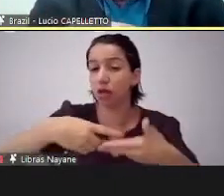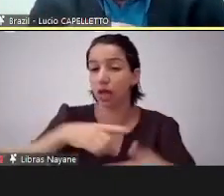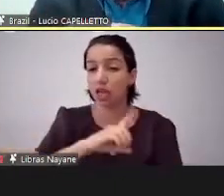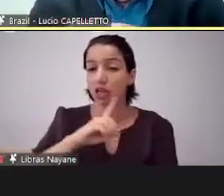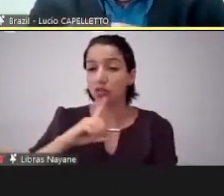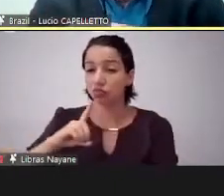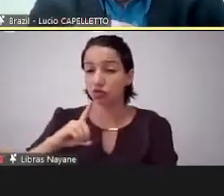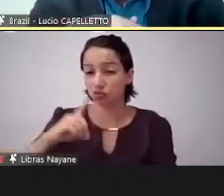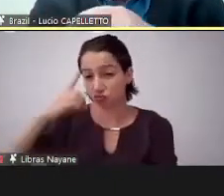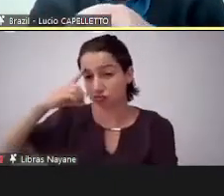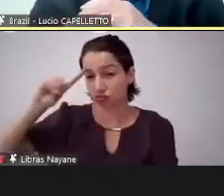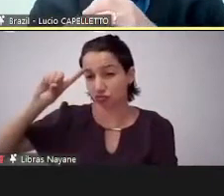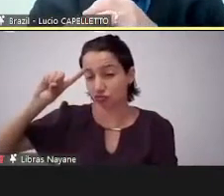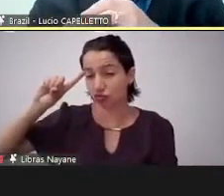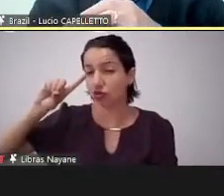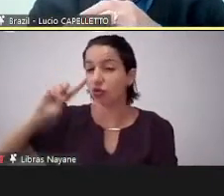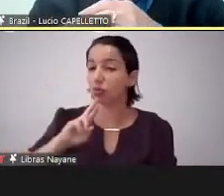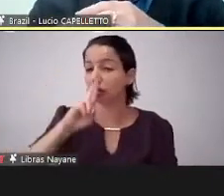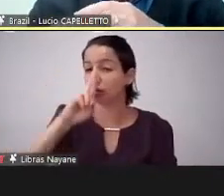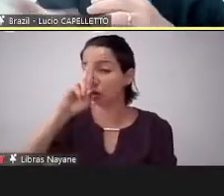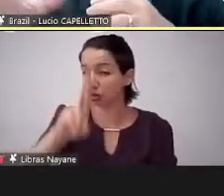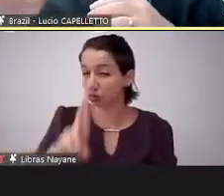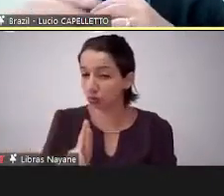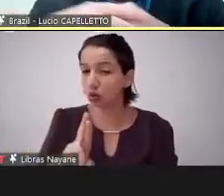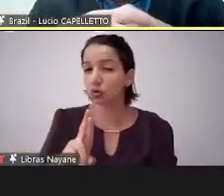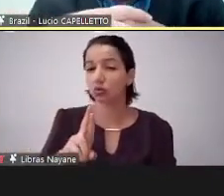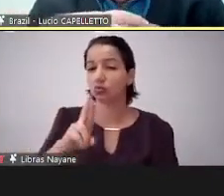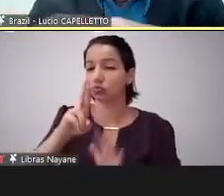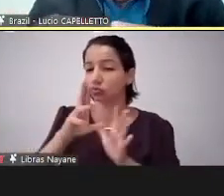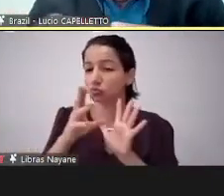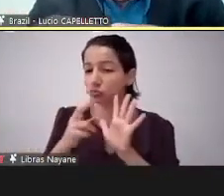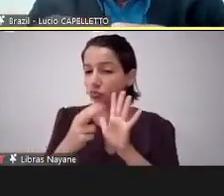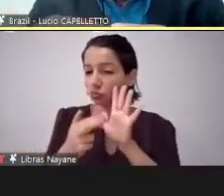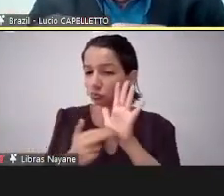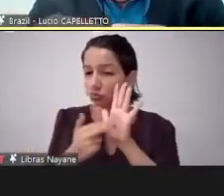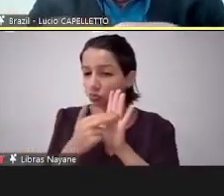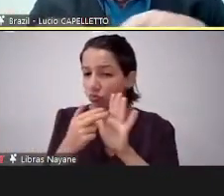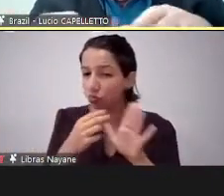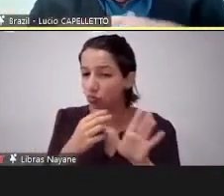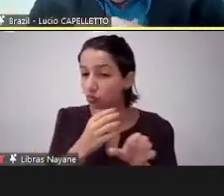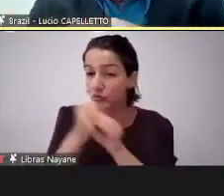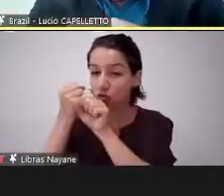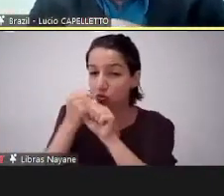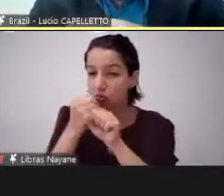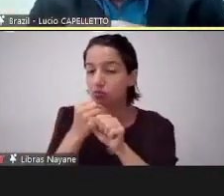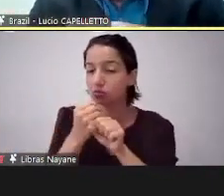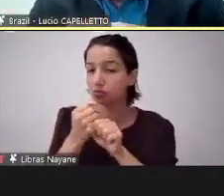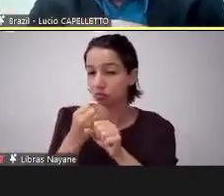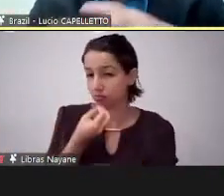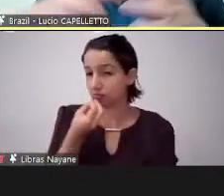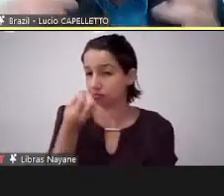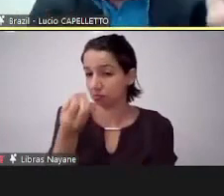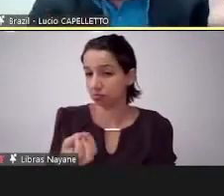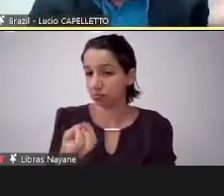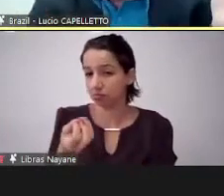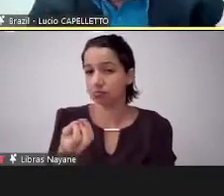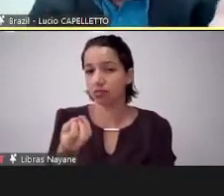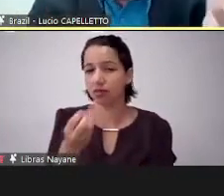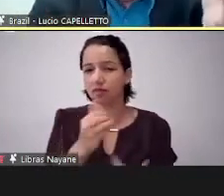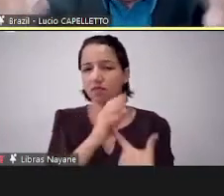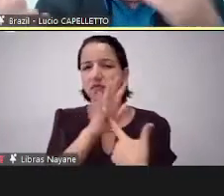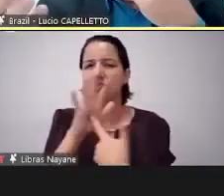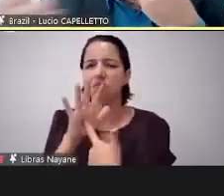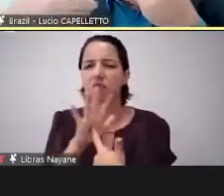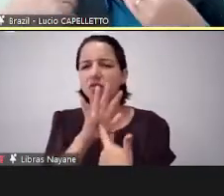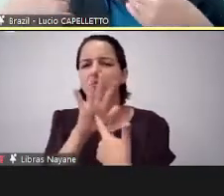defining the dates to provide the gradings for the entities, and